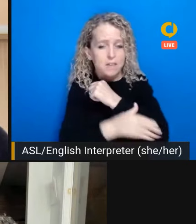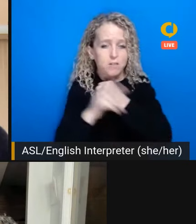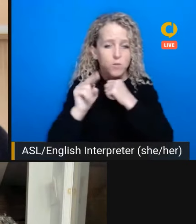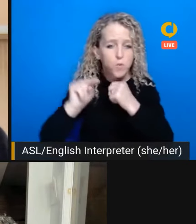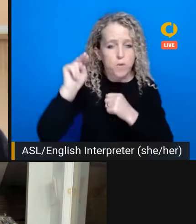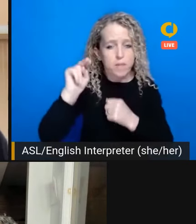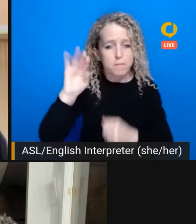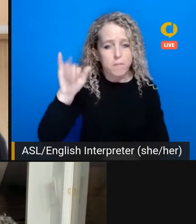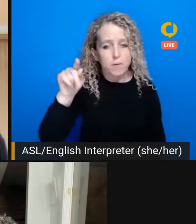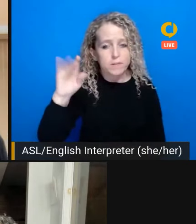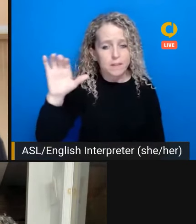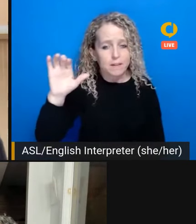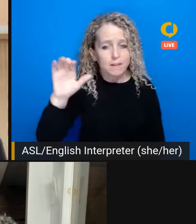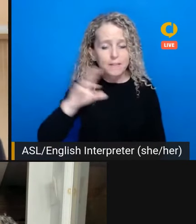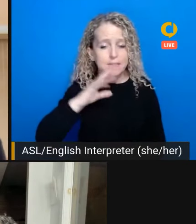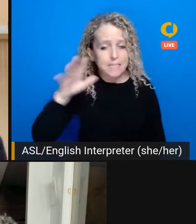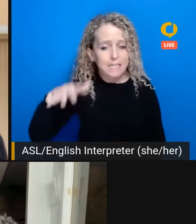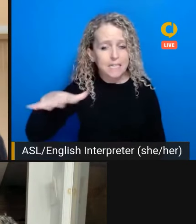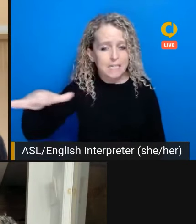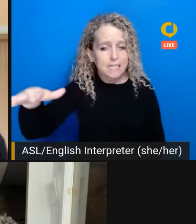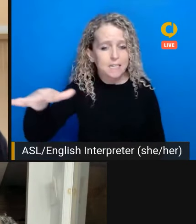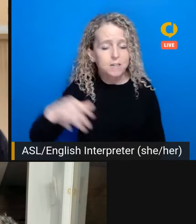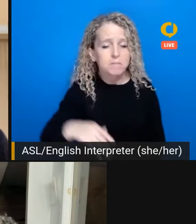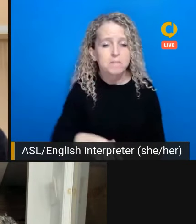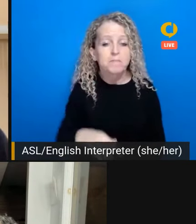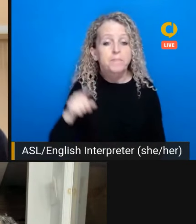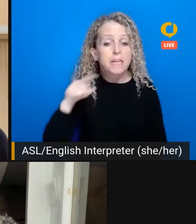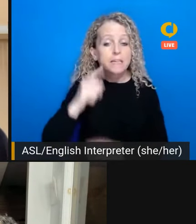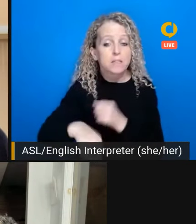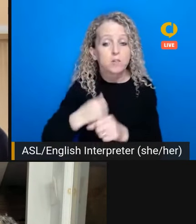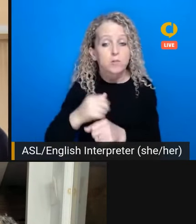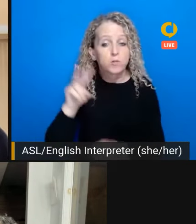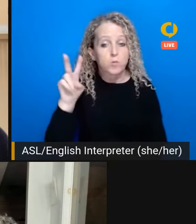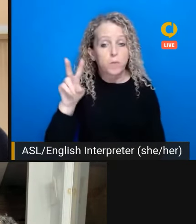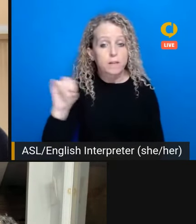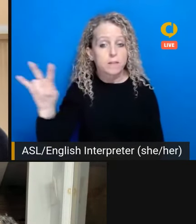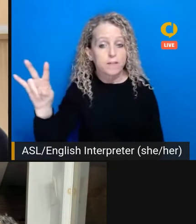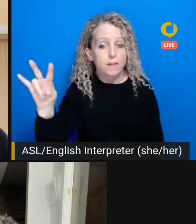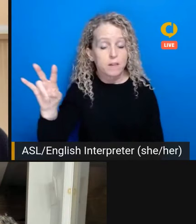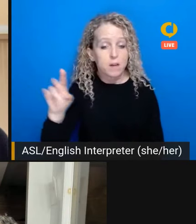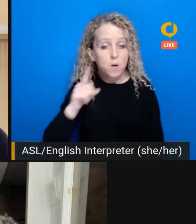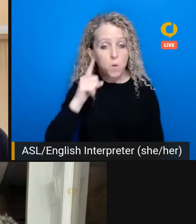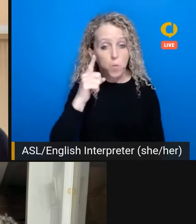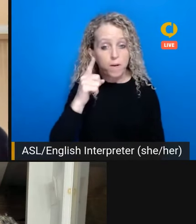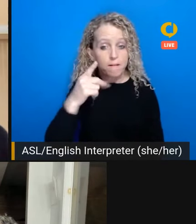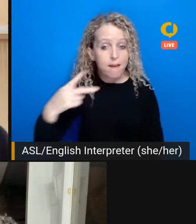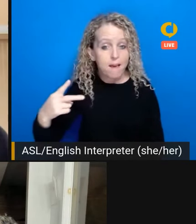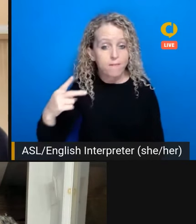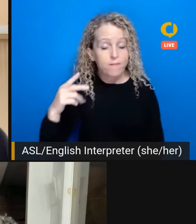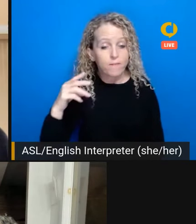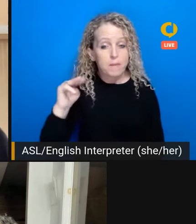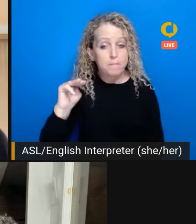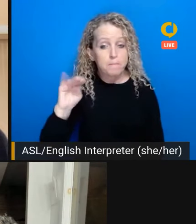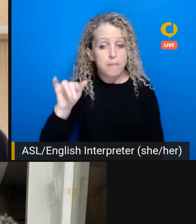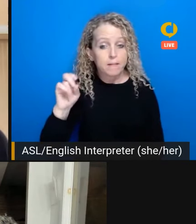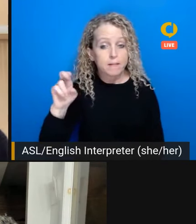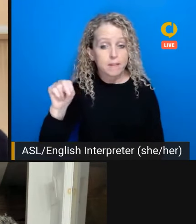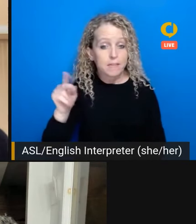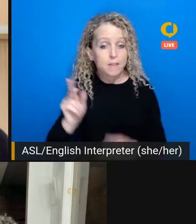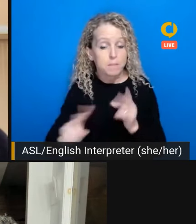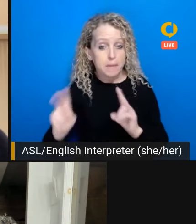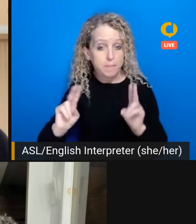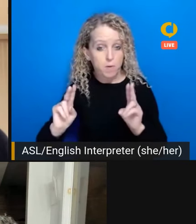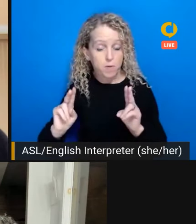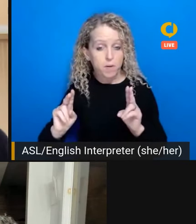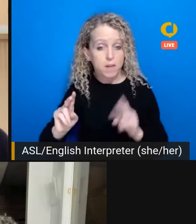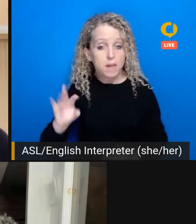of region. And in 2007, they had less than 1.5 million population. And 90%